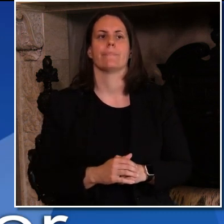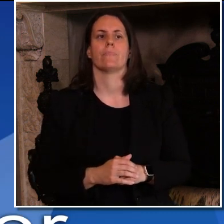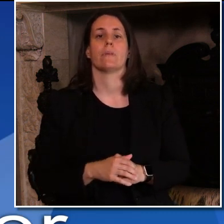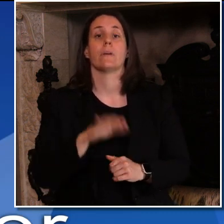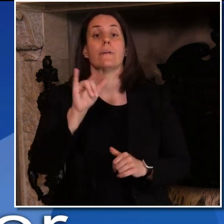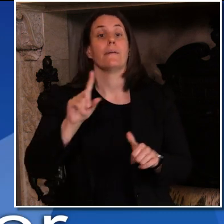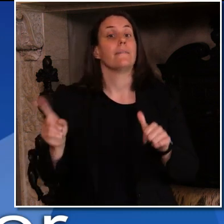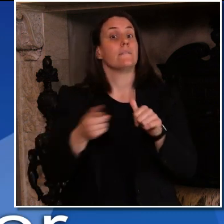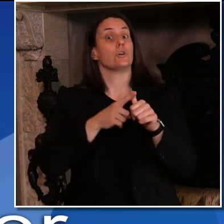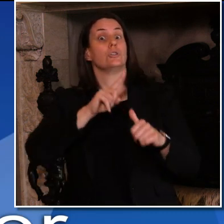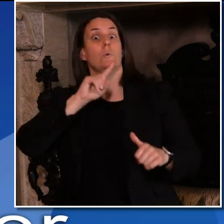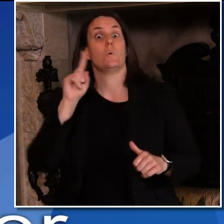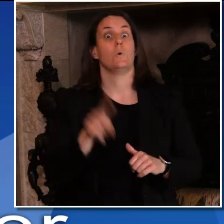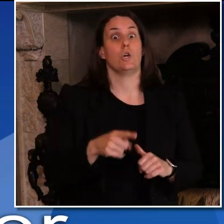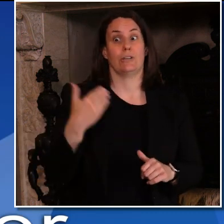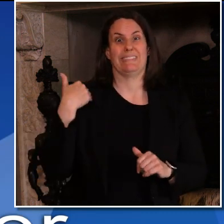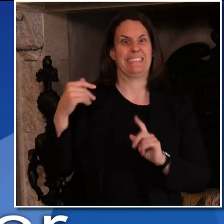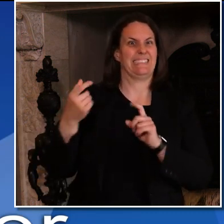between